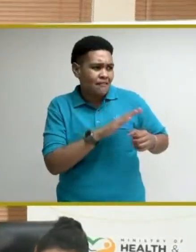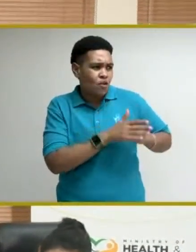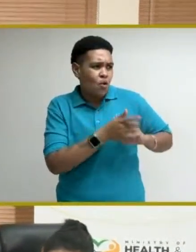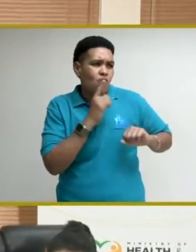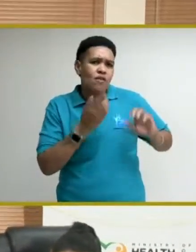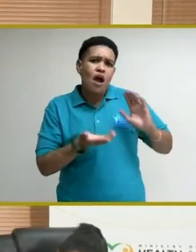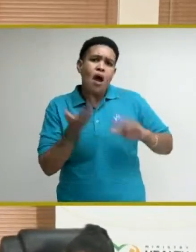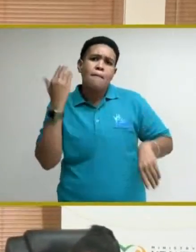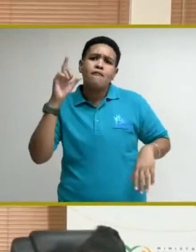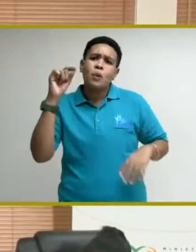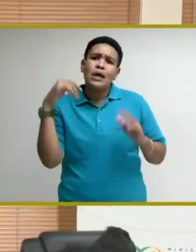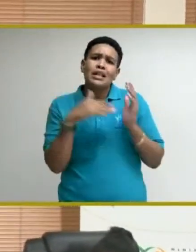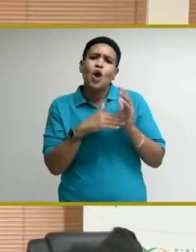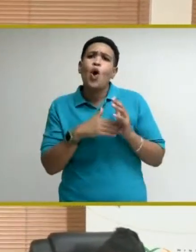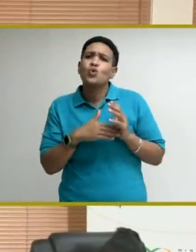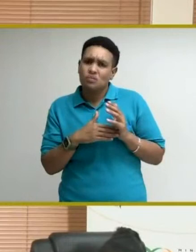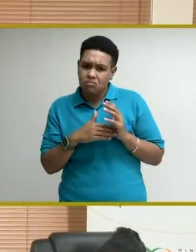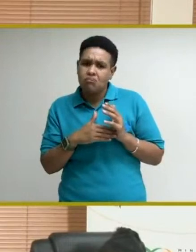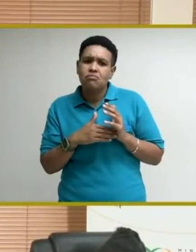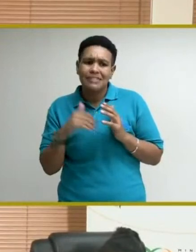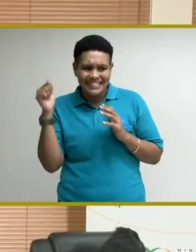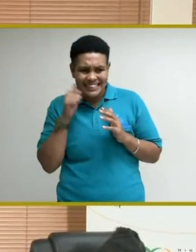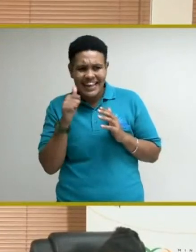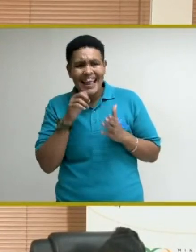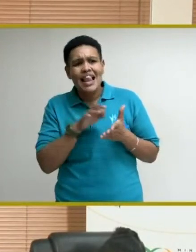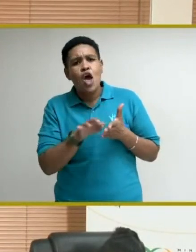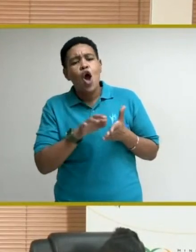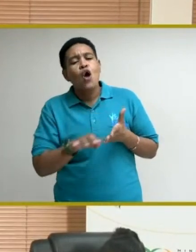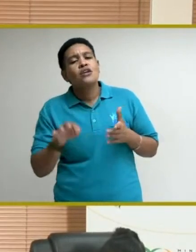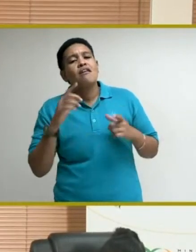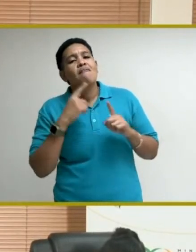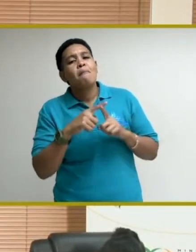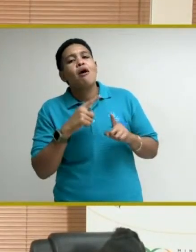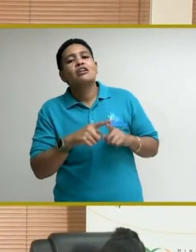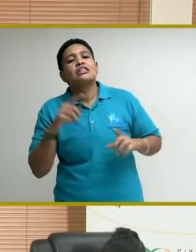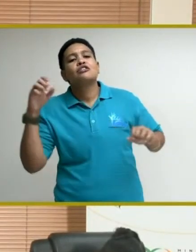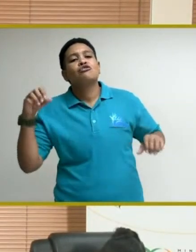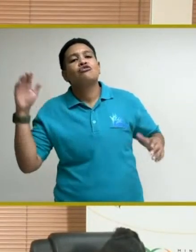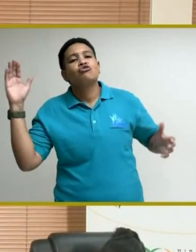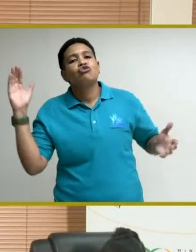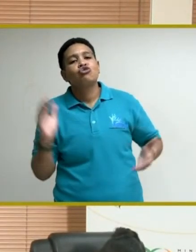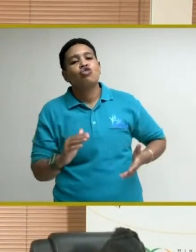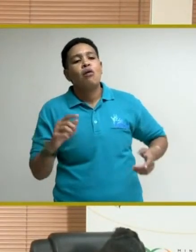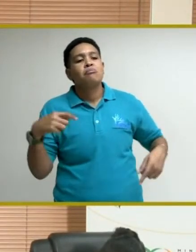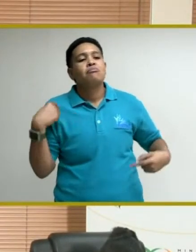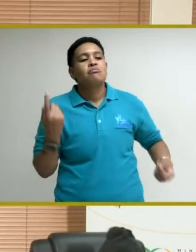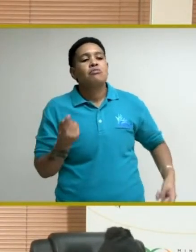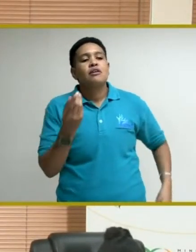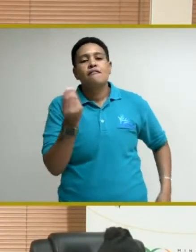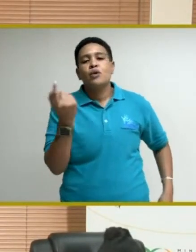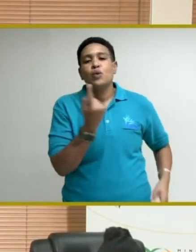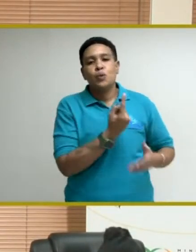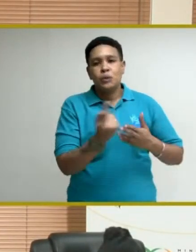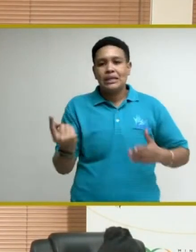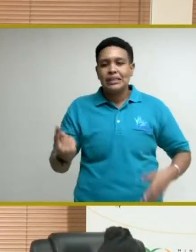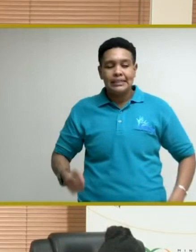above 20,000, even though the daily count of positive cases have dropped significantly for the past few weeks.